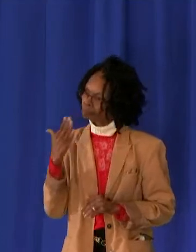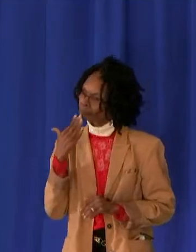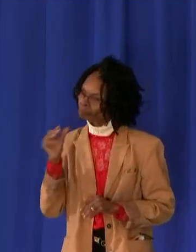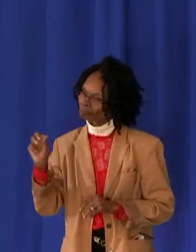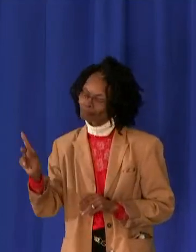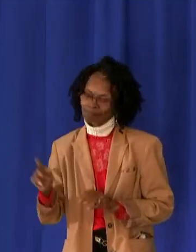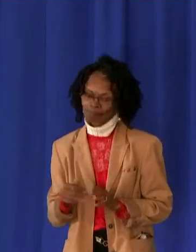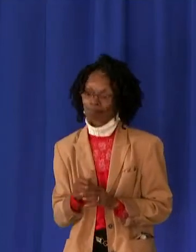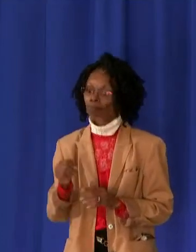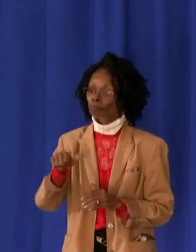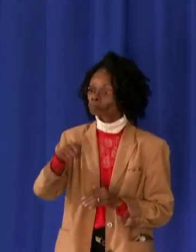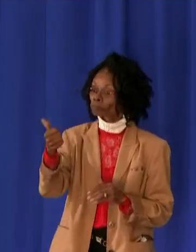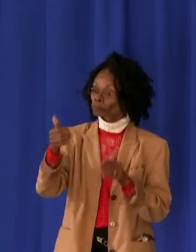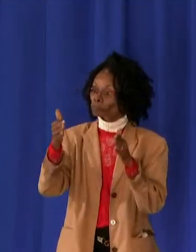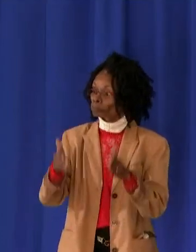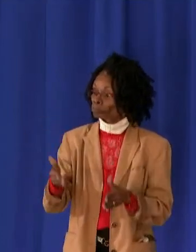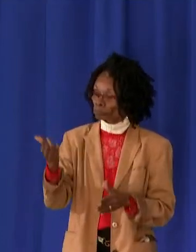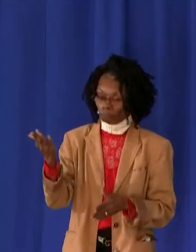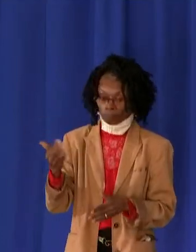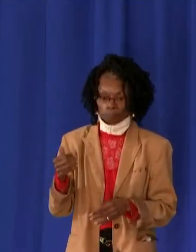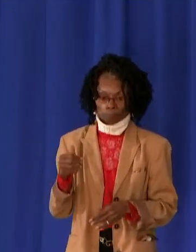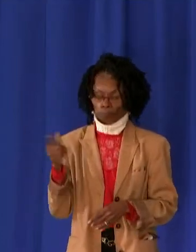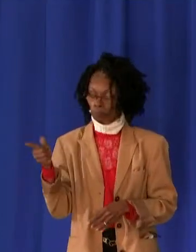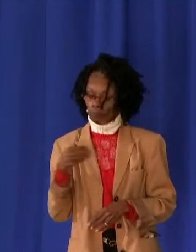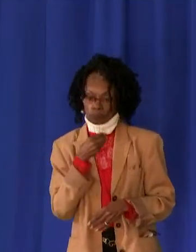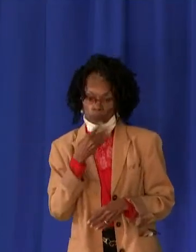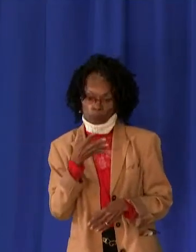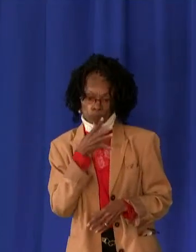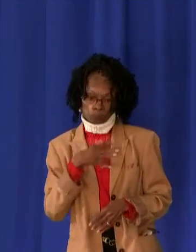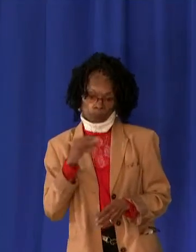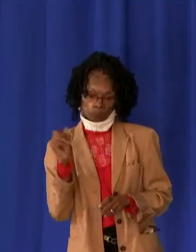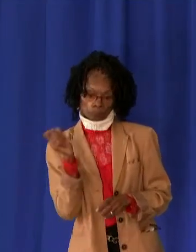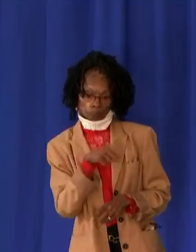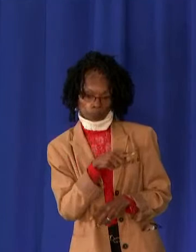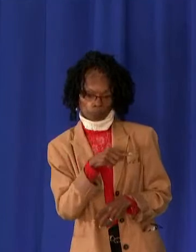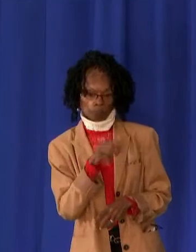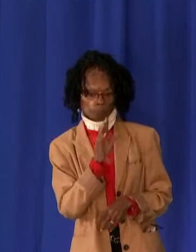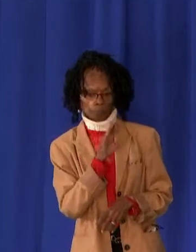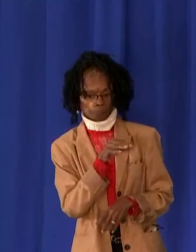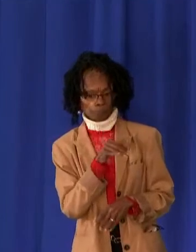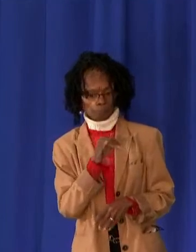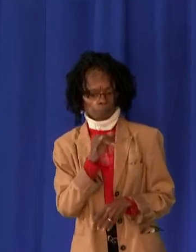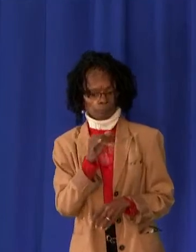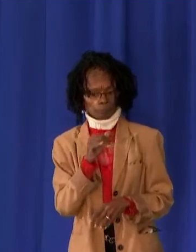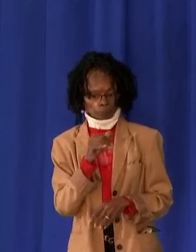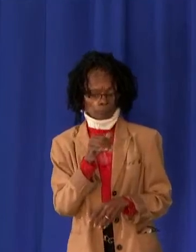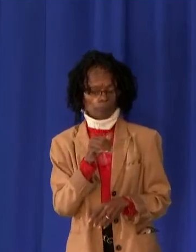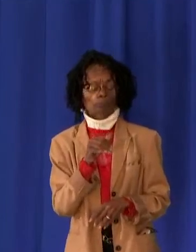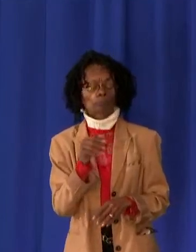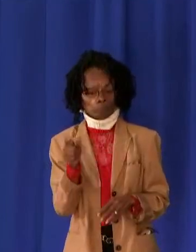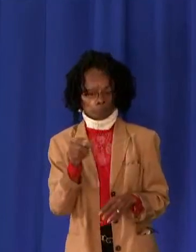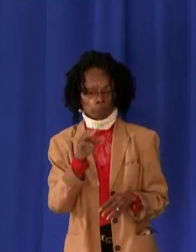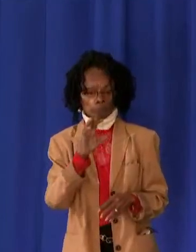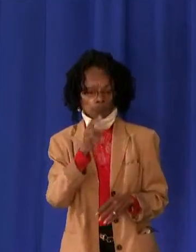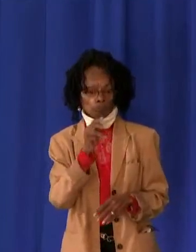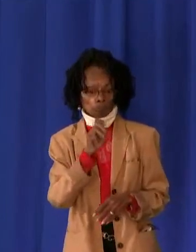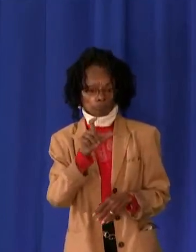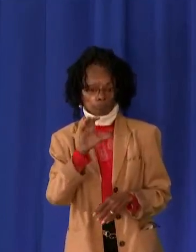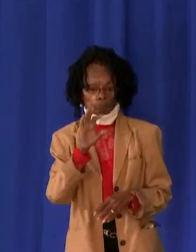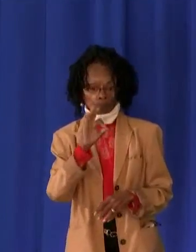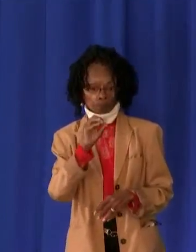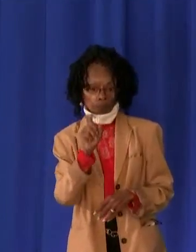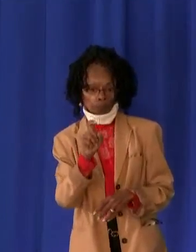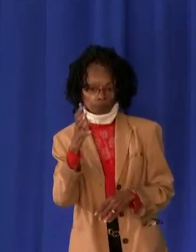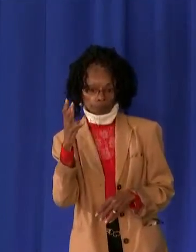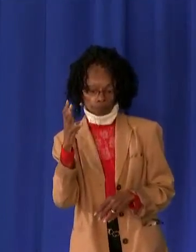Any other questions? Yes, ma'am. Hi, Mayor. Katie Barlow from Fox 5. On Thursday, during an ABRA hearing about